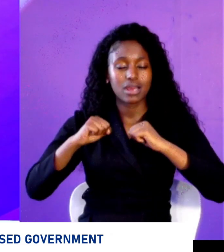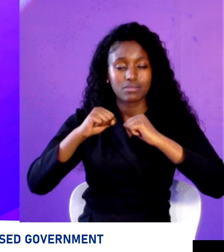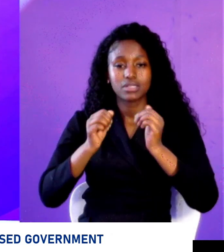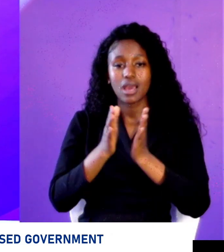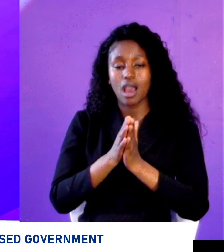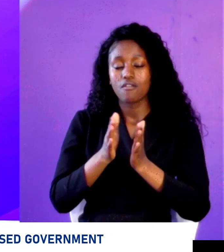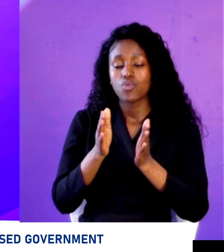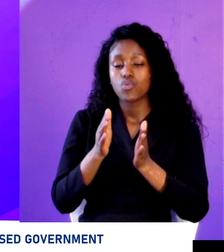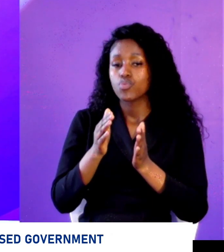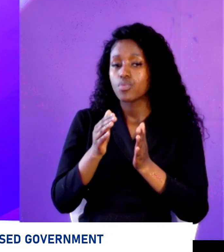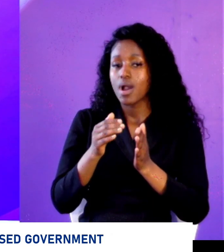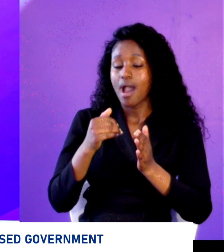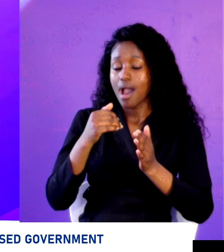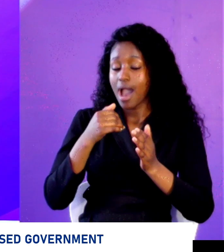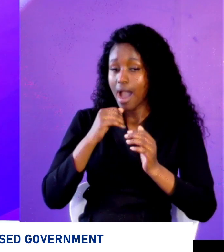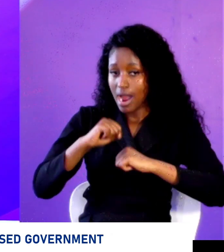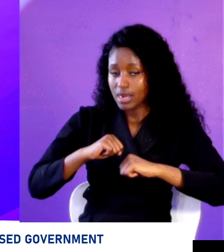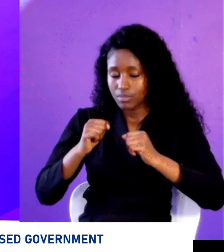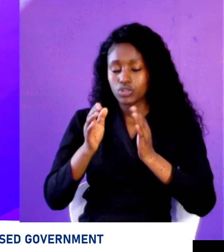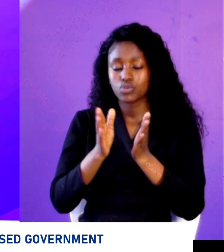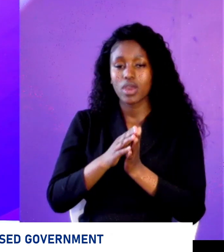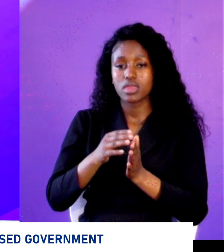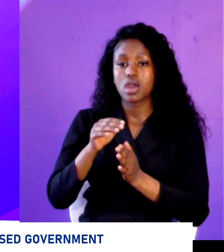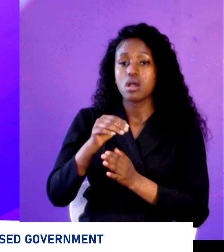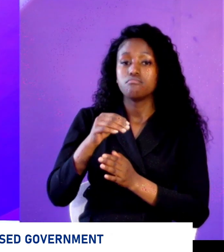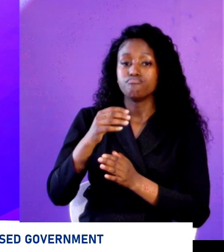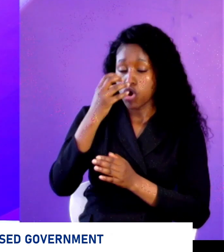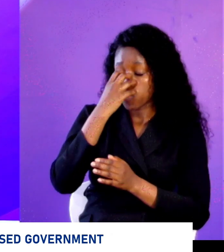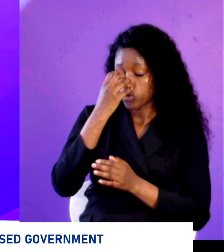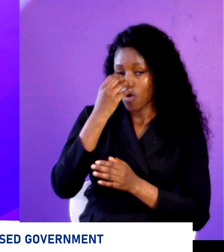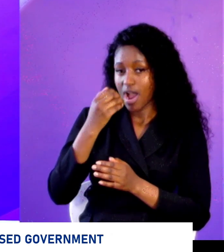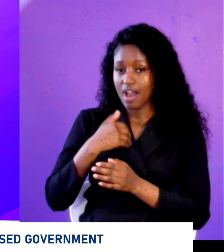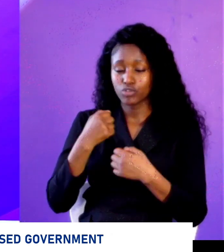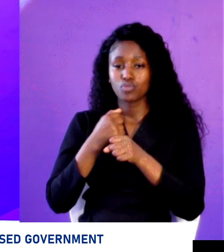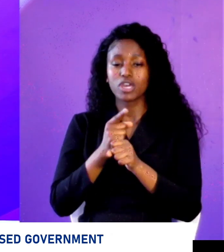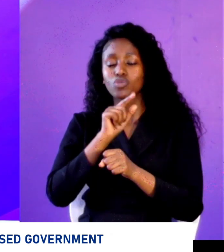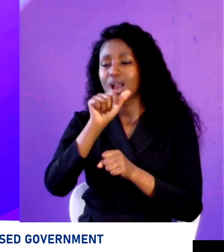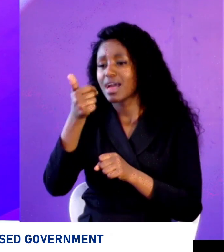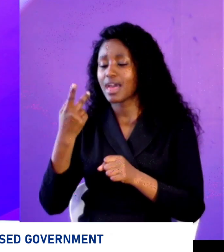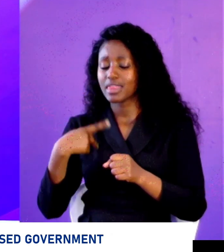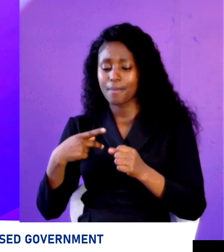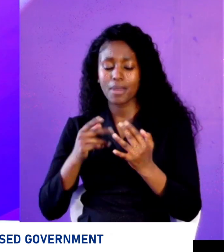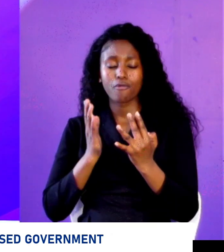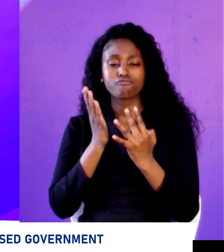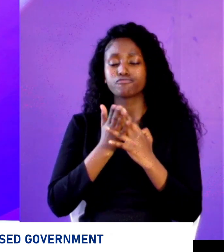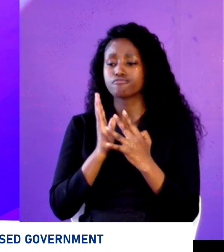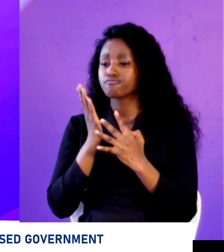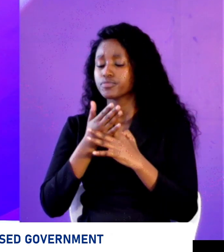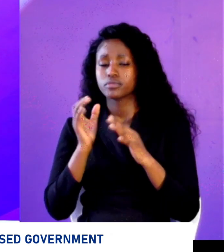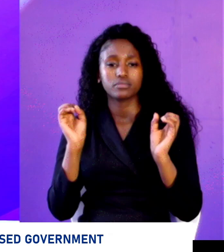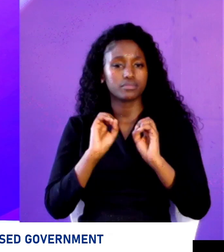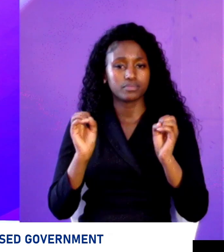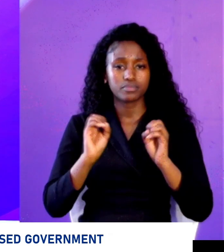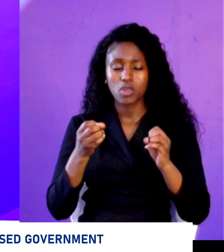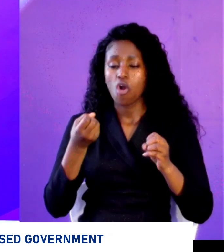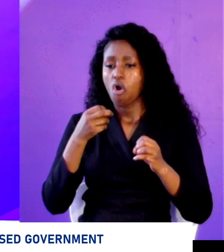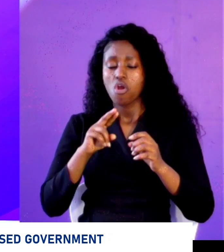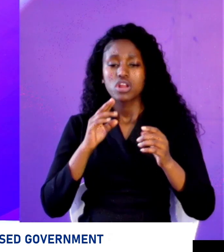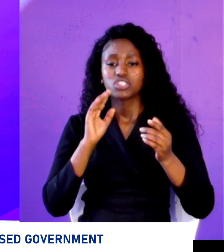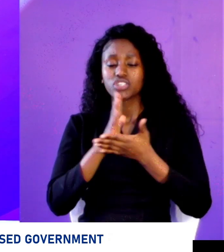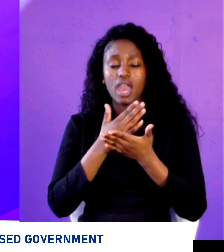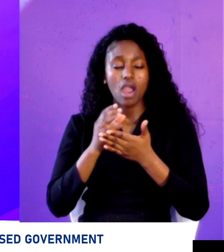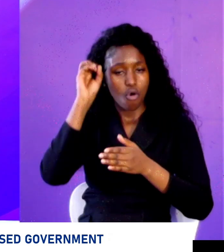in broad daylight and therefore requires no intermediary to express his views on the